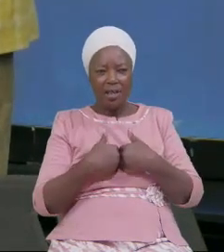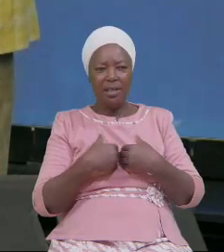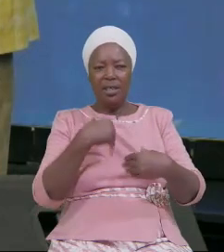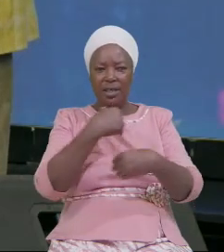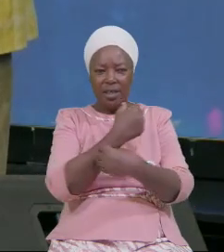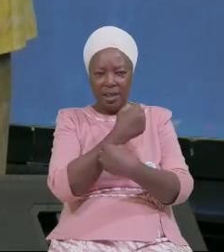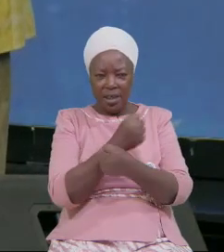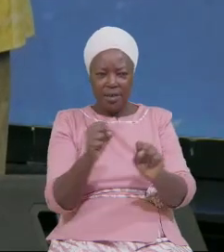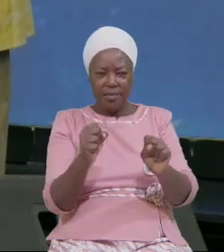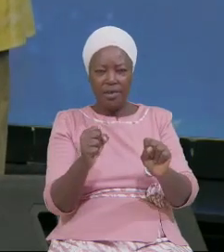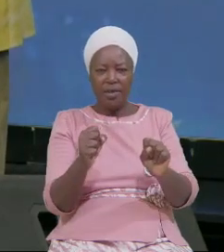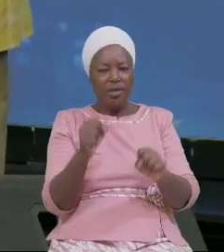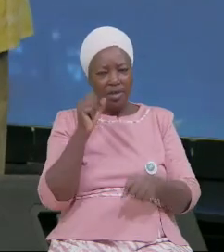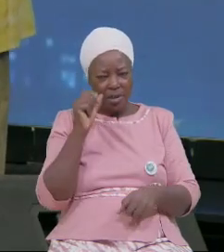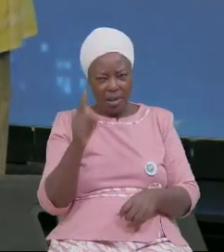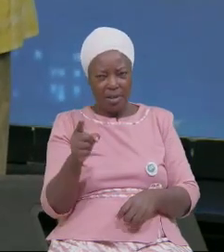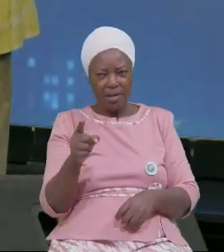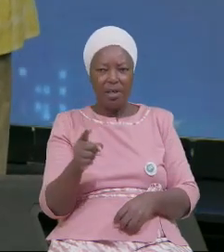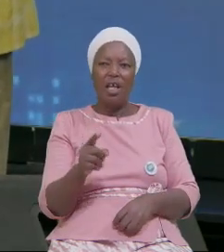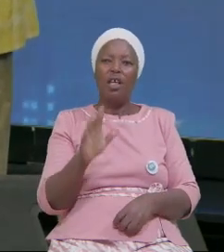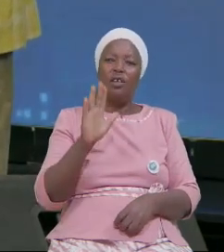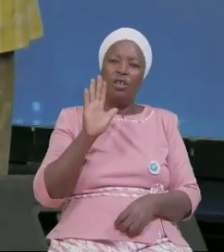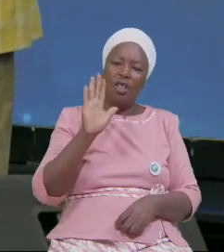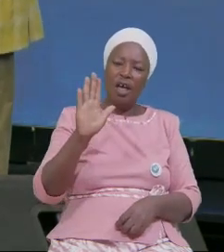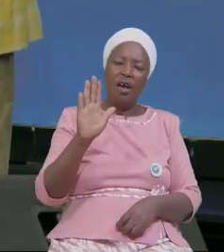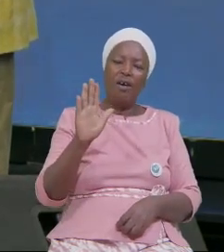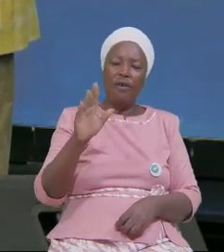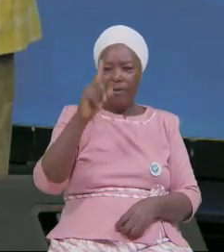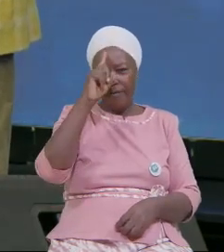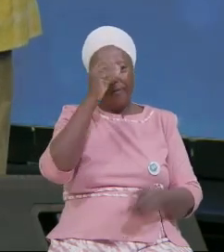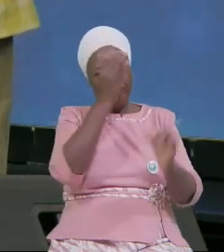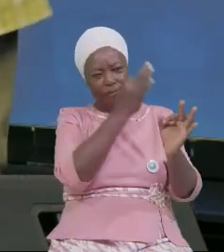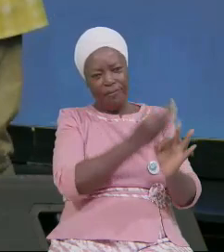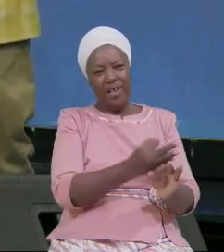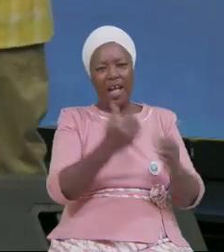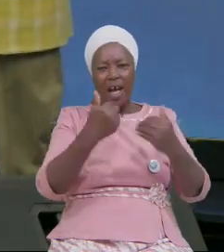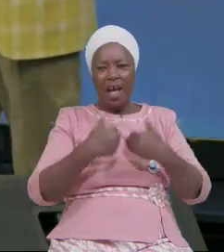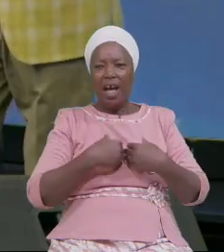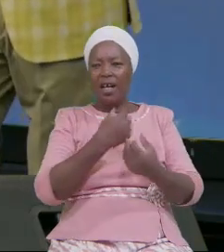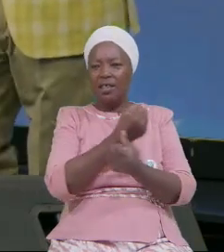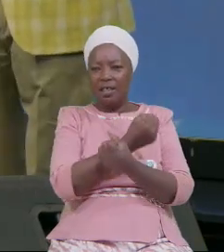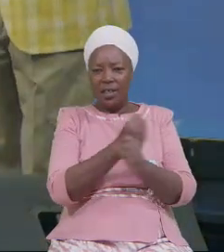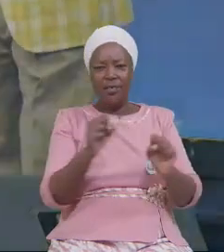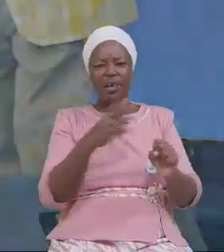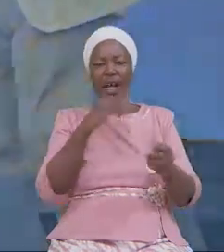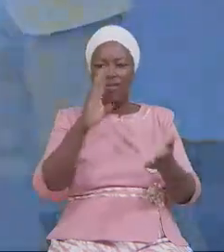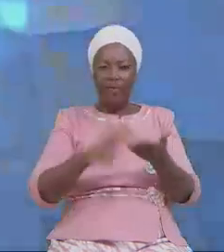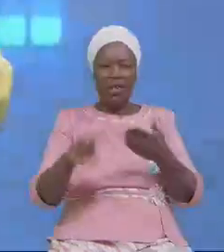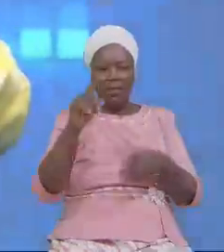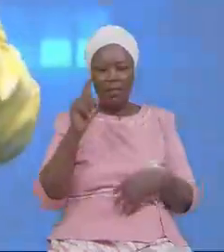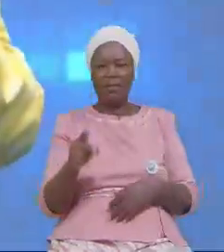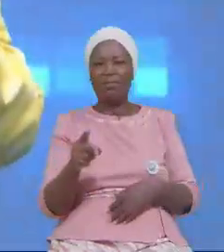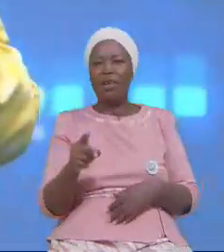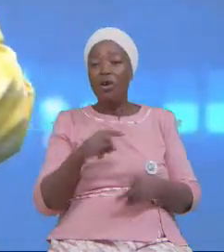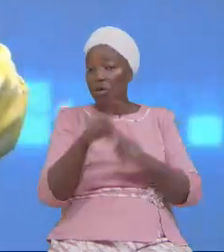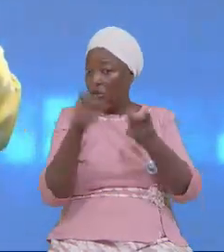thee. Thy faith has saved thee. When you come to Christ, look at that